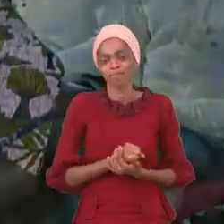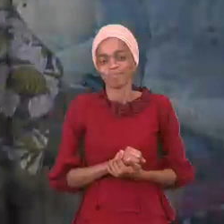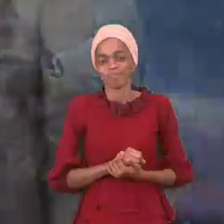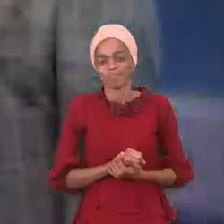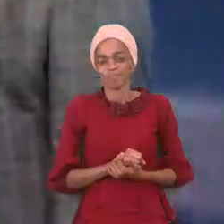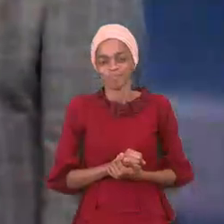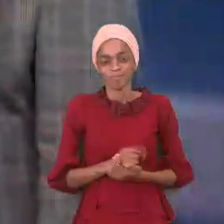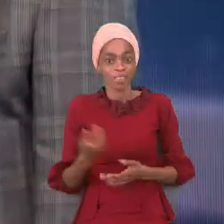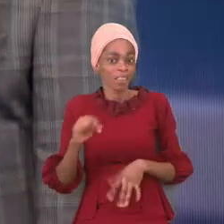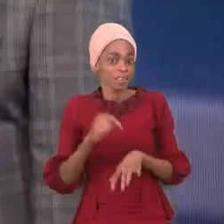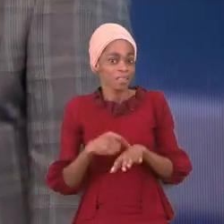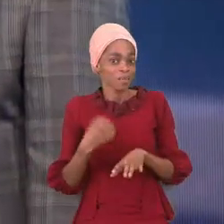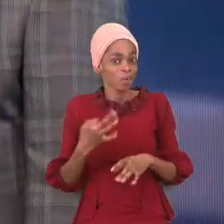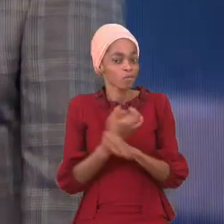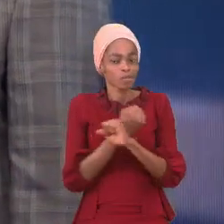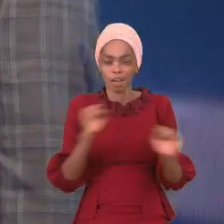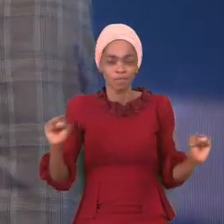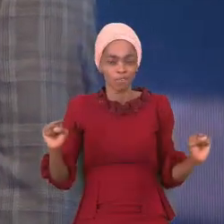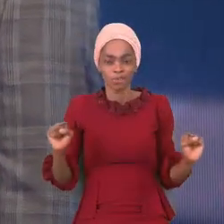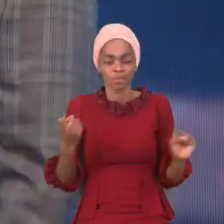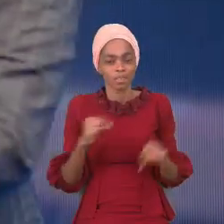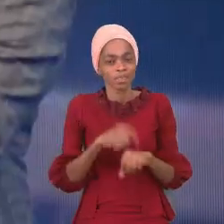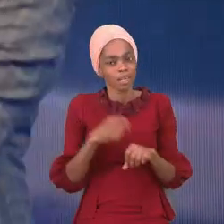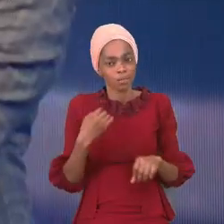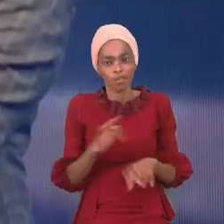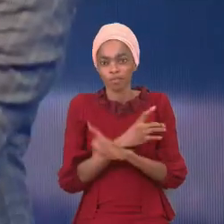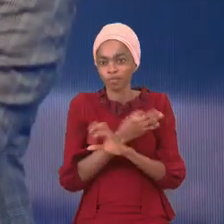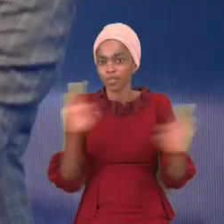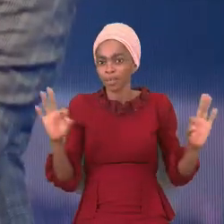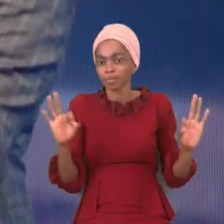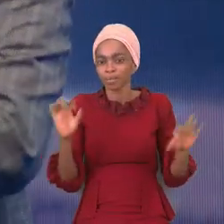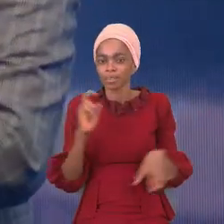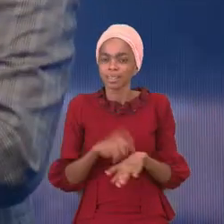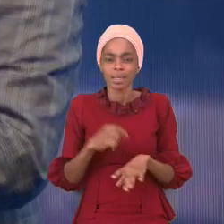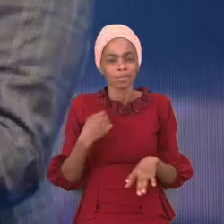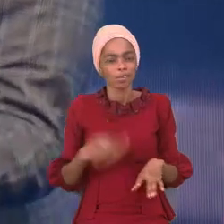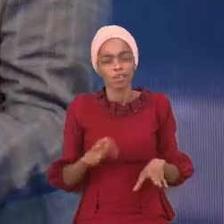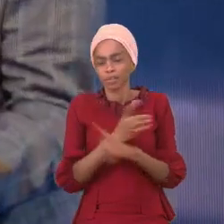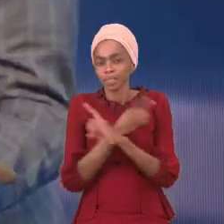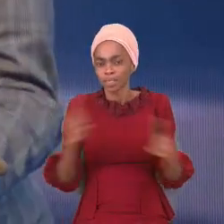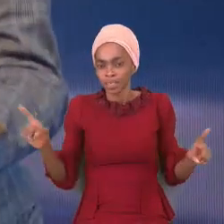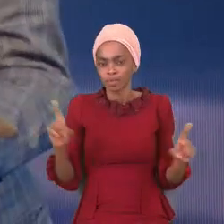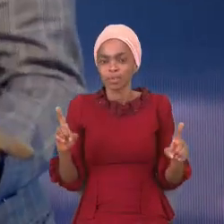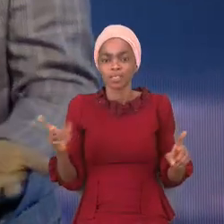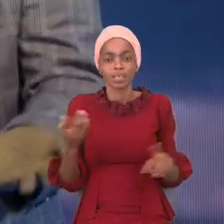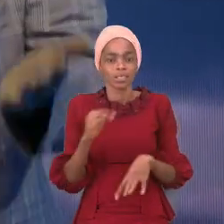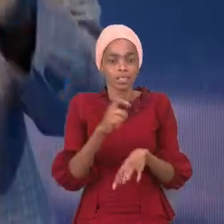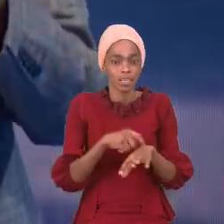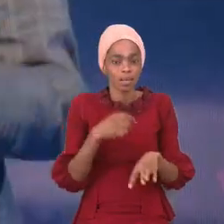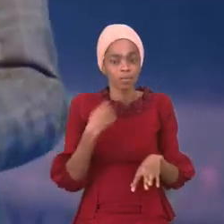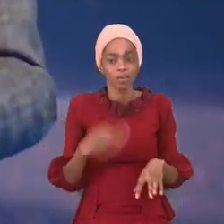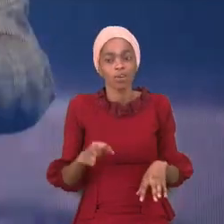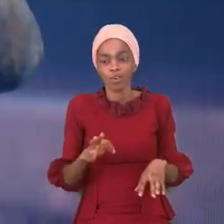The time of salvation, and the time of freedom, and the time of deliverance, and the time of